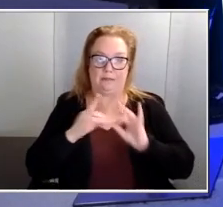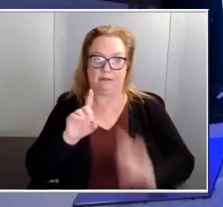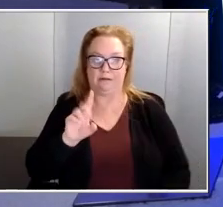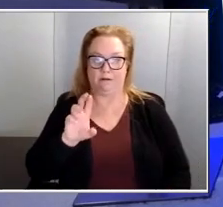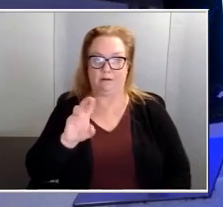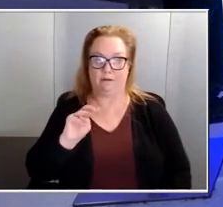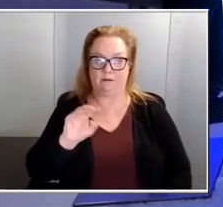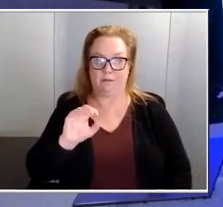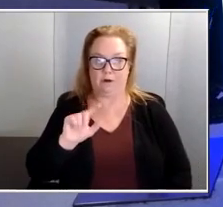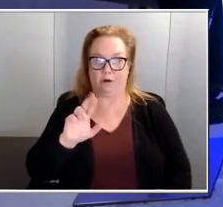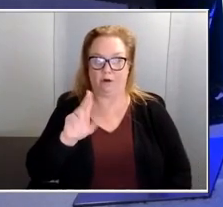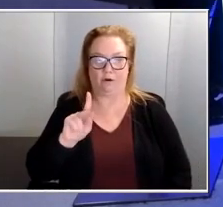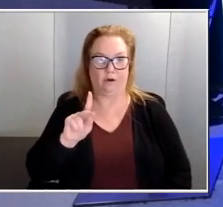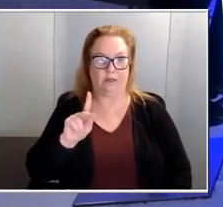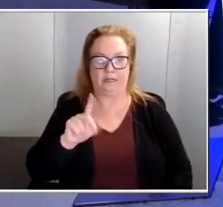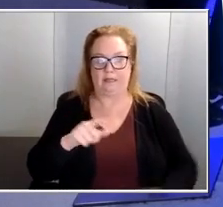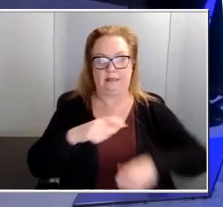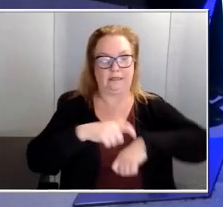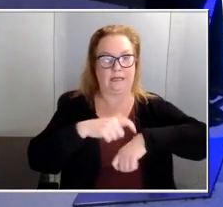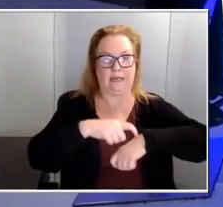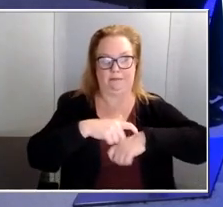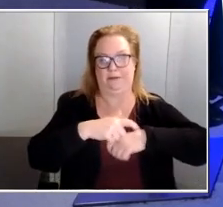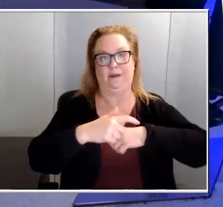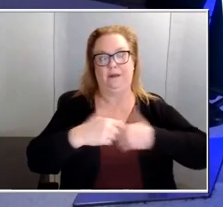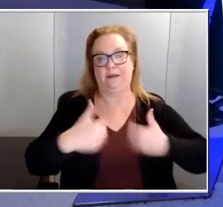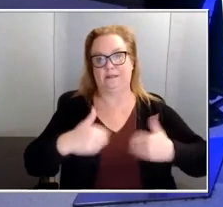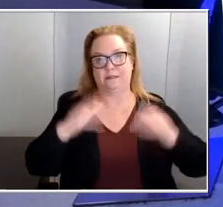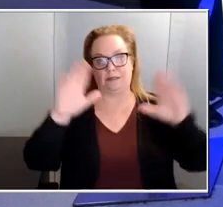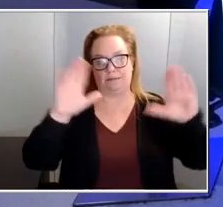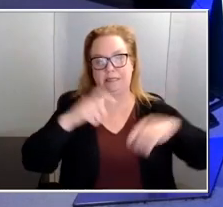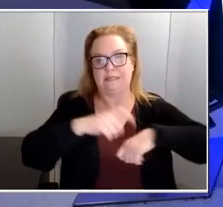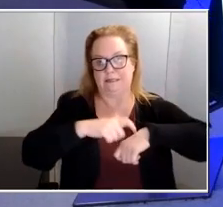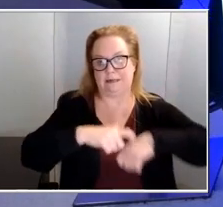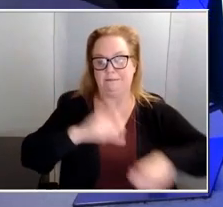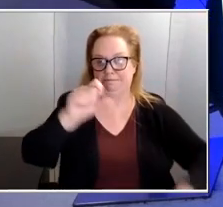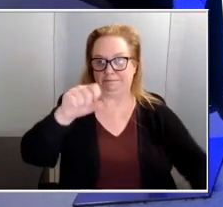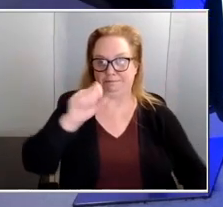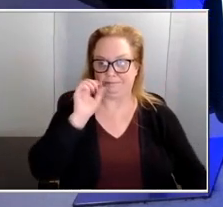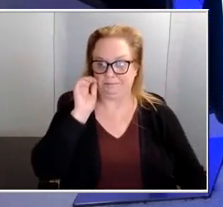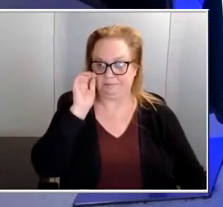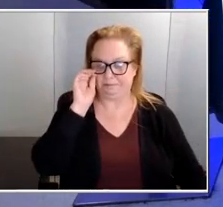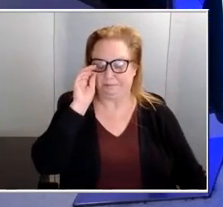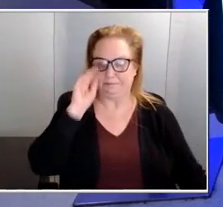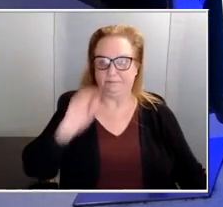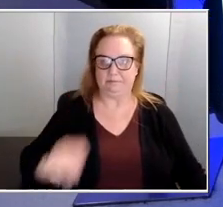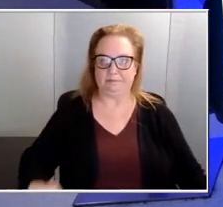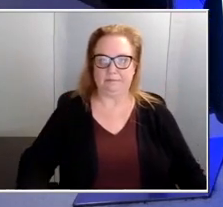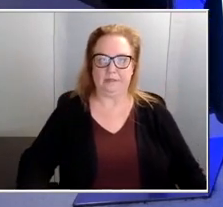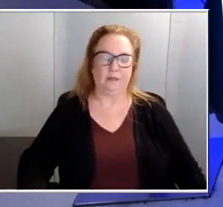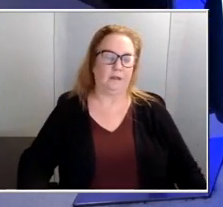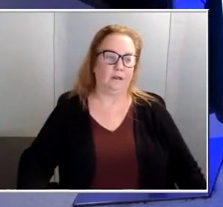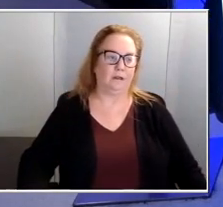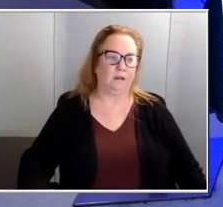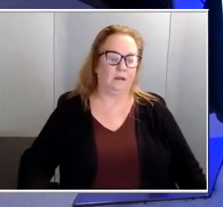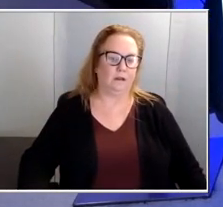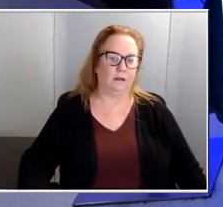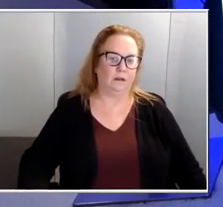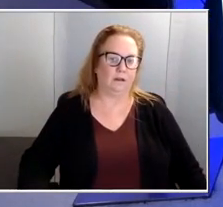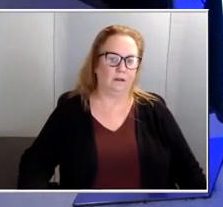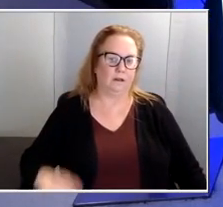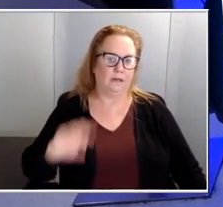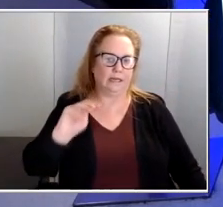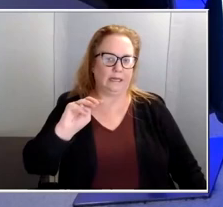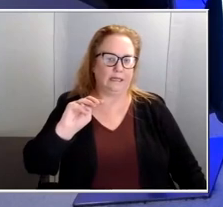what a revolutionary time this is in healthcare. It is definitely a revolutionary time. All right, so we've talked about how money. Is it fair to call the teclistamab a